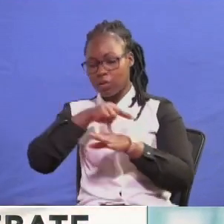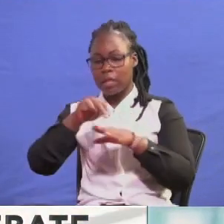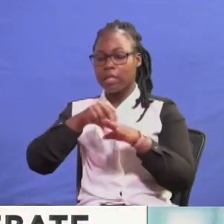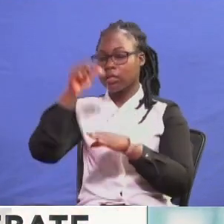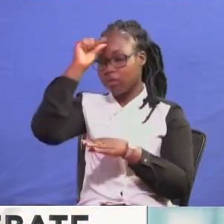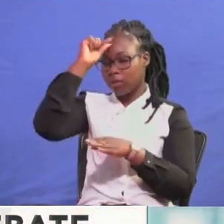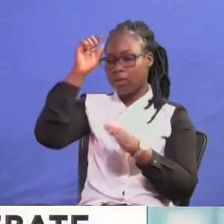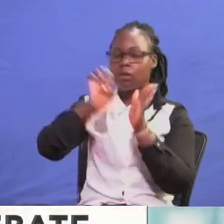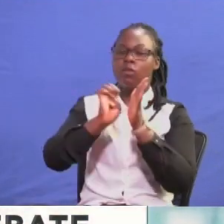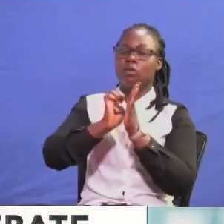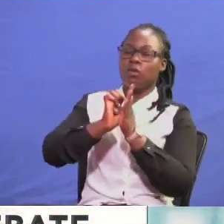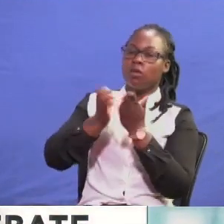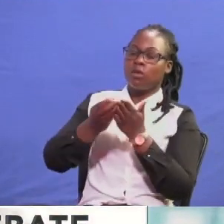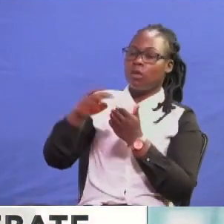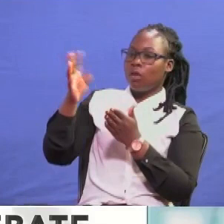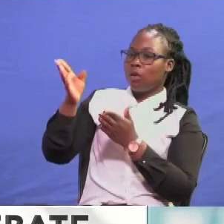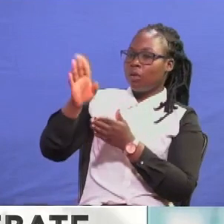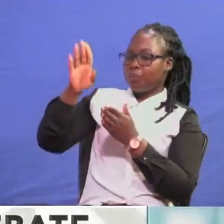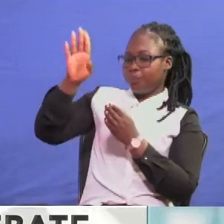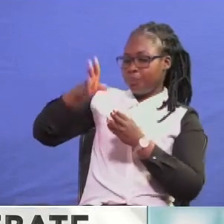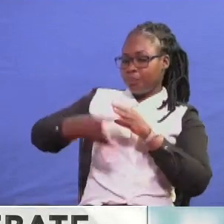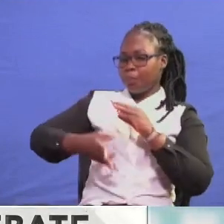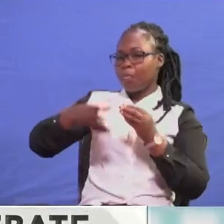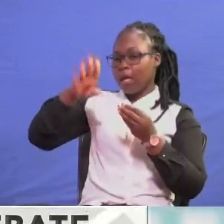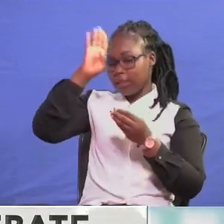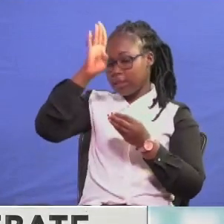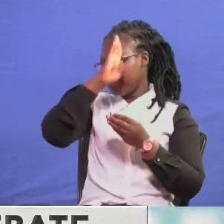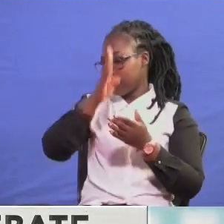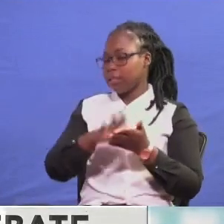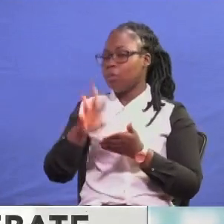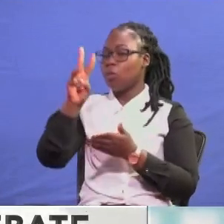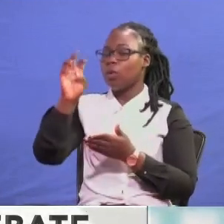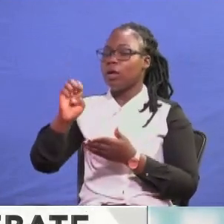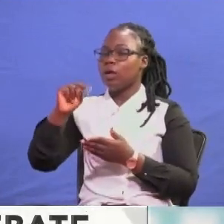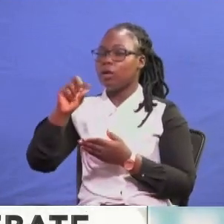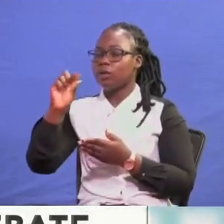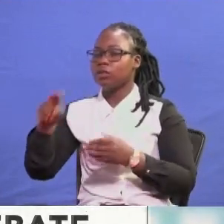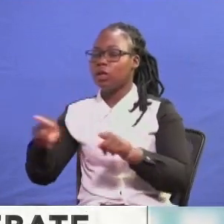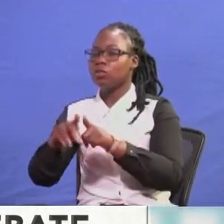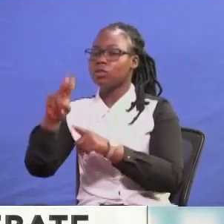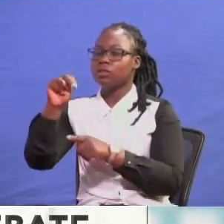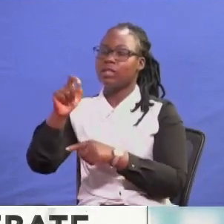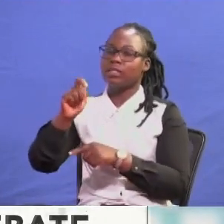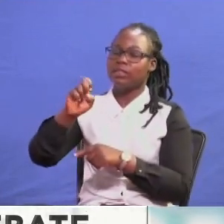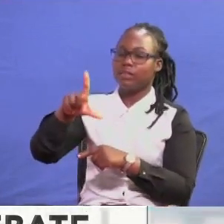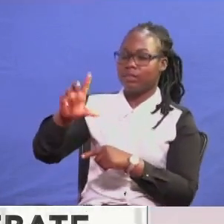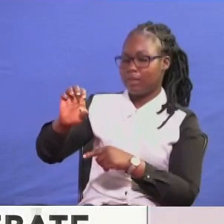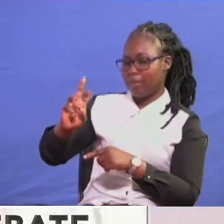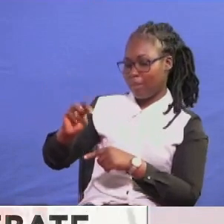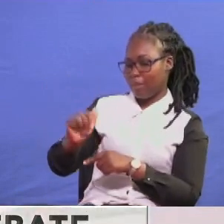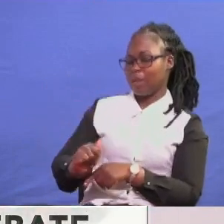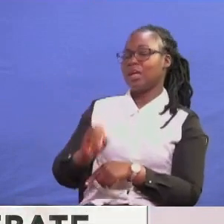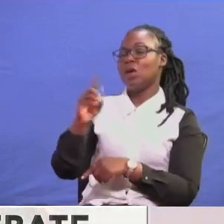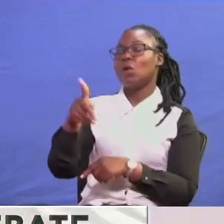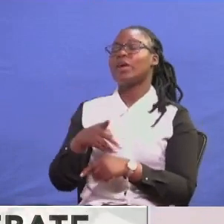in Bungoma, Wetangula is losing the scene, Okay. and there's a new guy coming up called Natembea. All right. Well, gentlemen, thank you